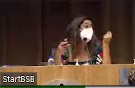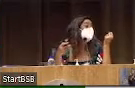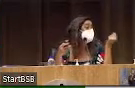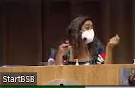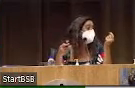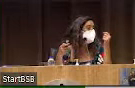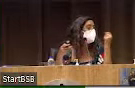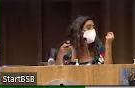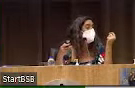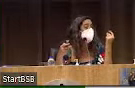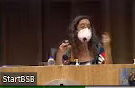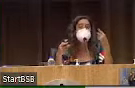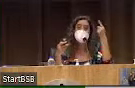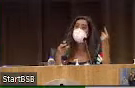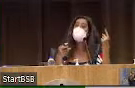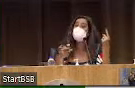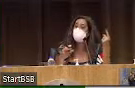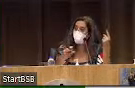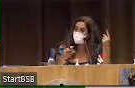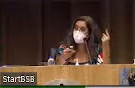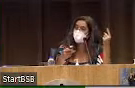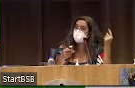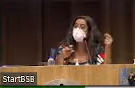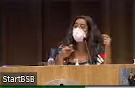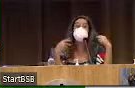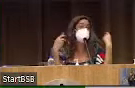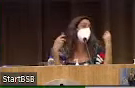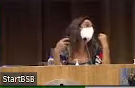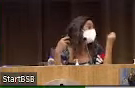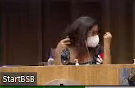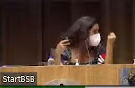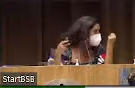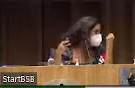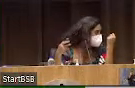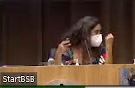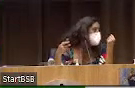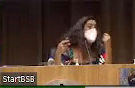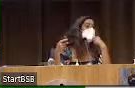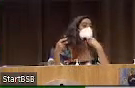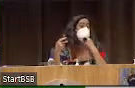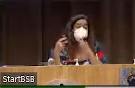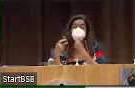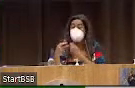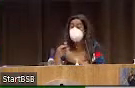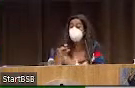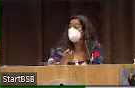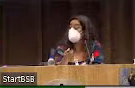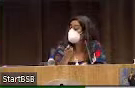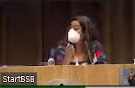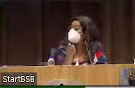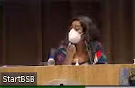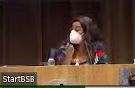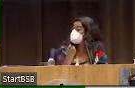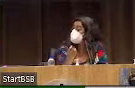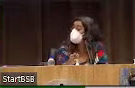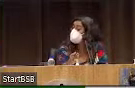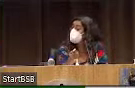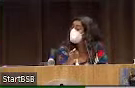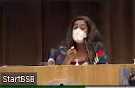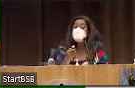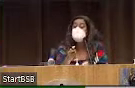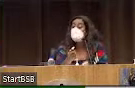follow-up treatment. We have an average of 2.7 of efficiency